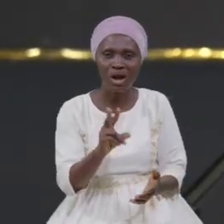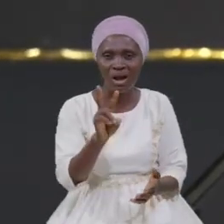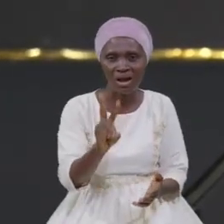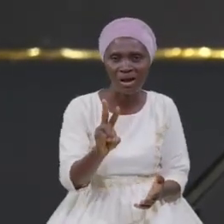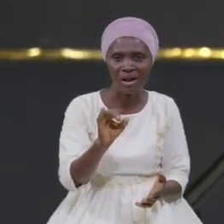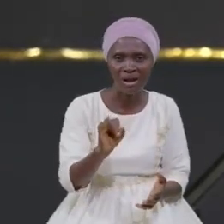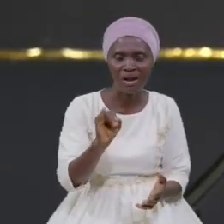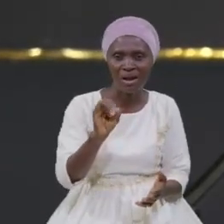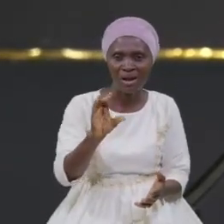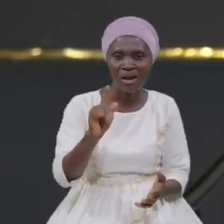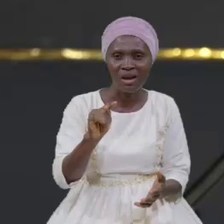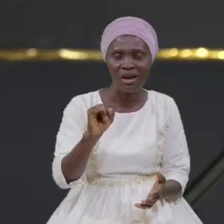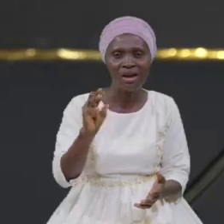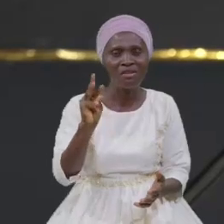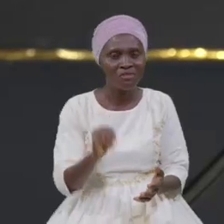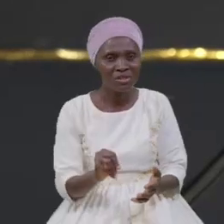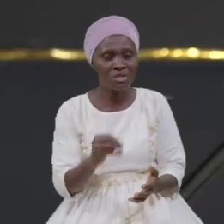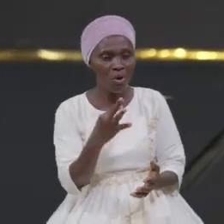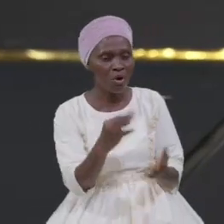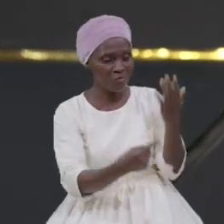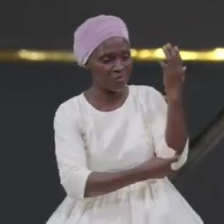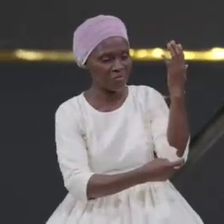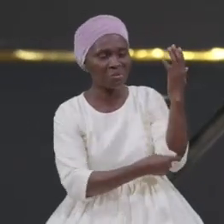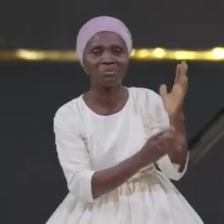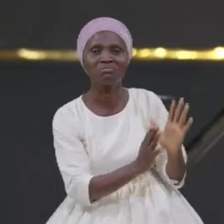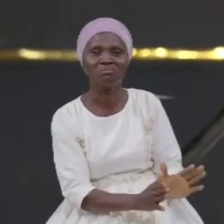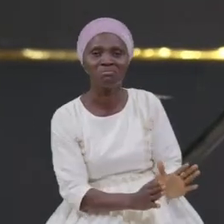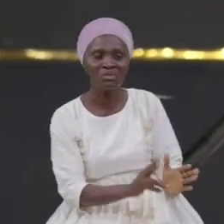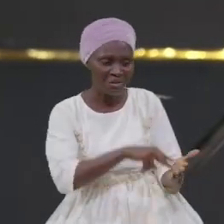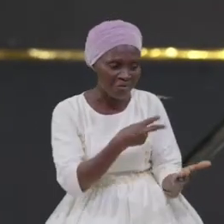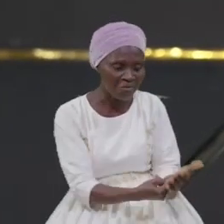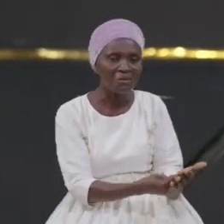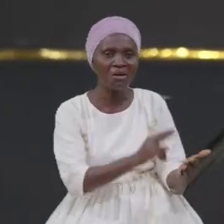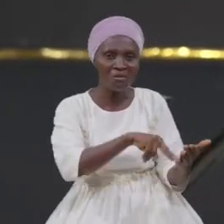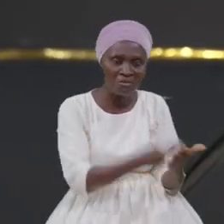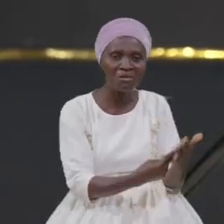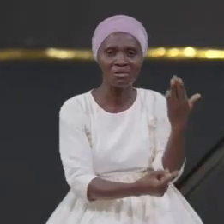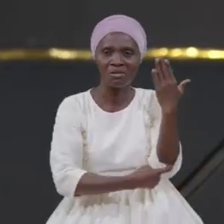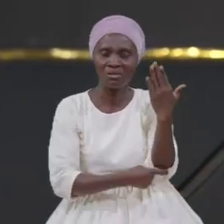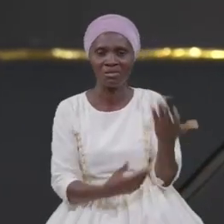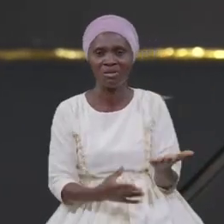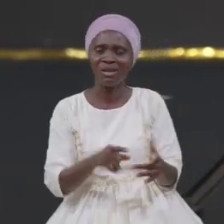the temptress. And you've been wondering